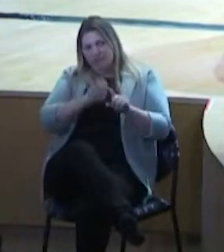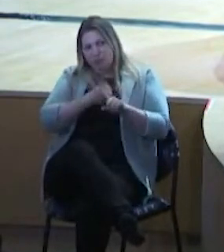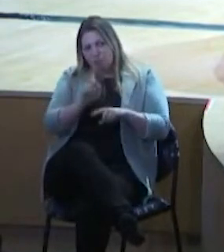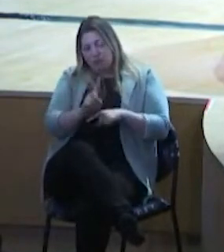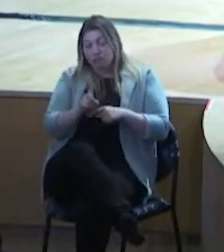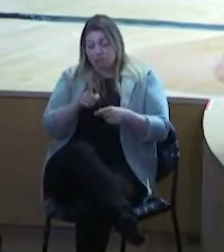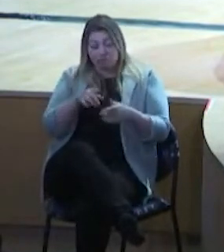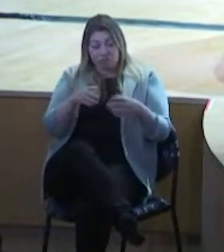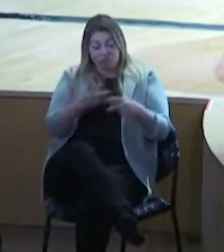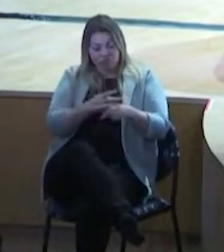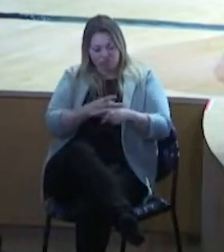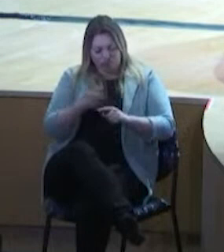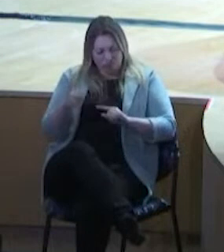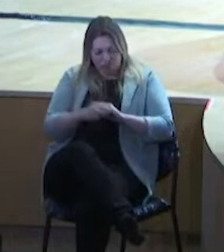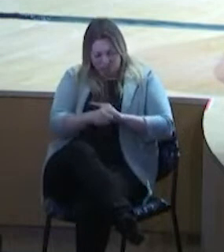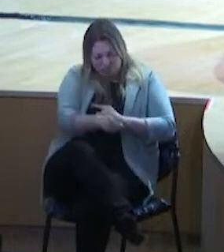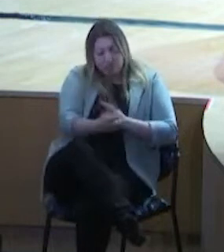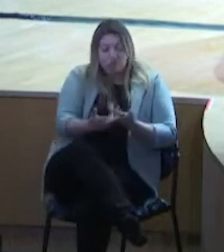find that.